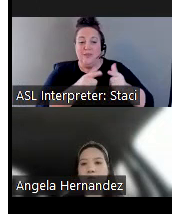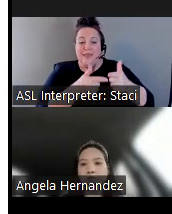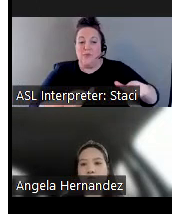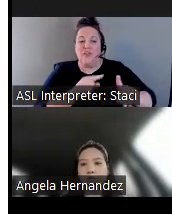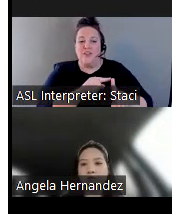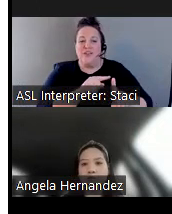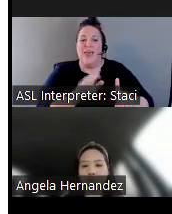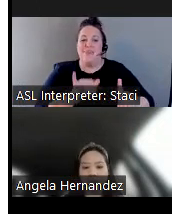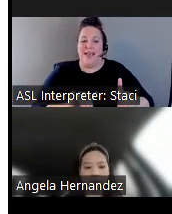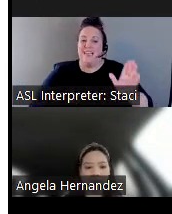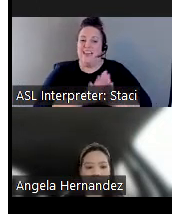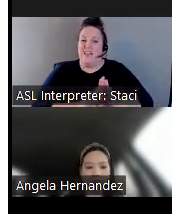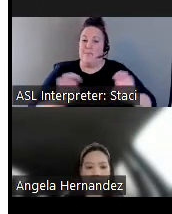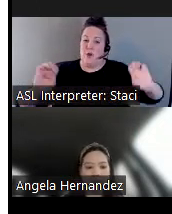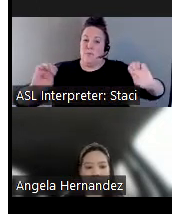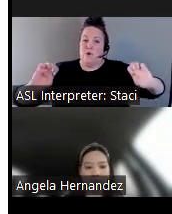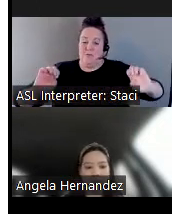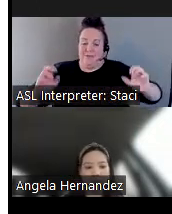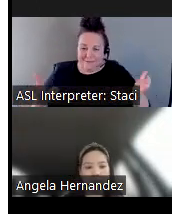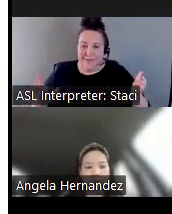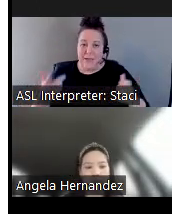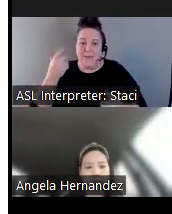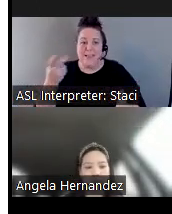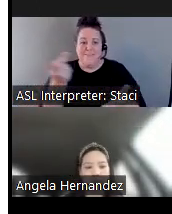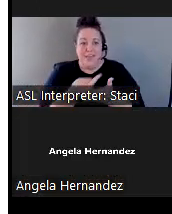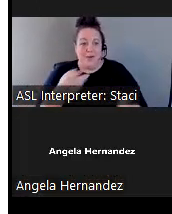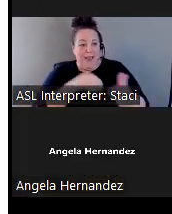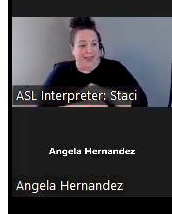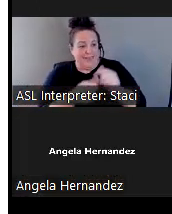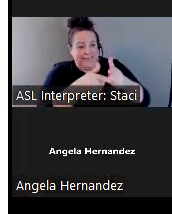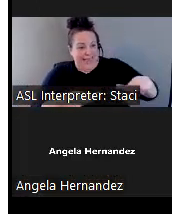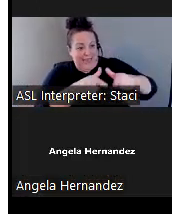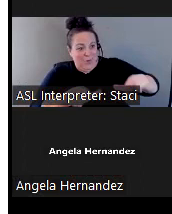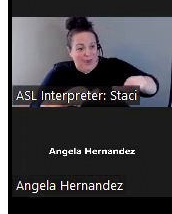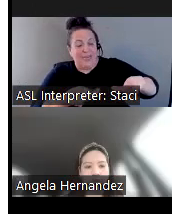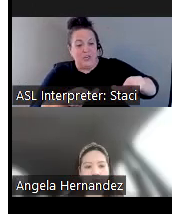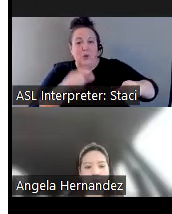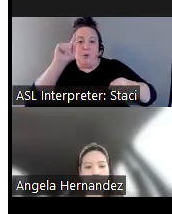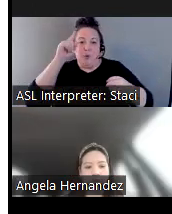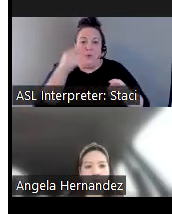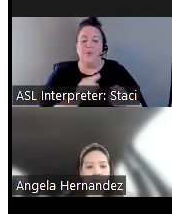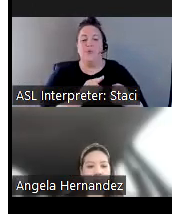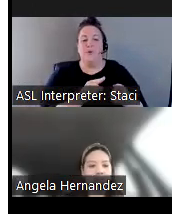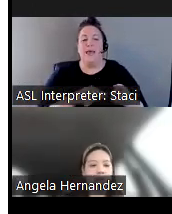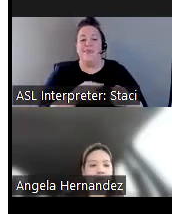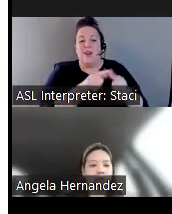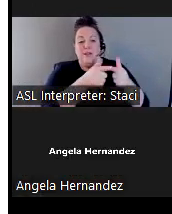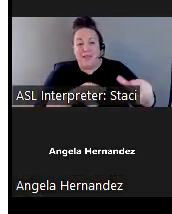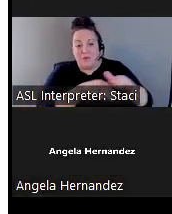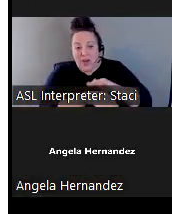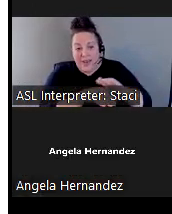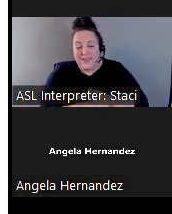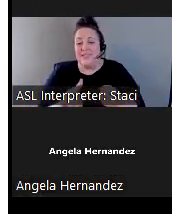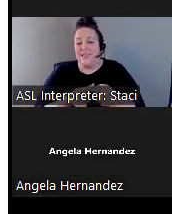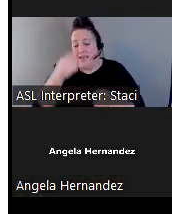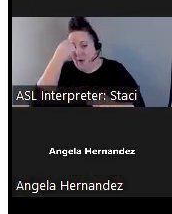developmental emergency because failure to access language reduces not just their language access, but their